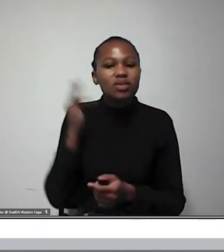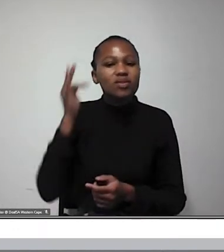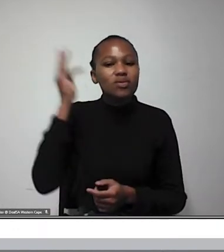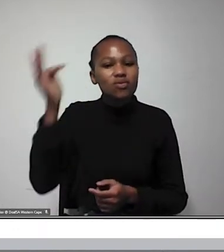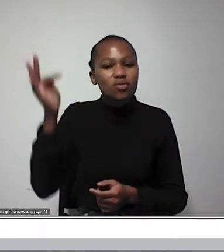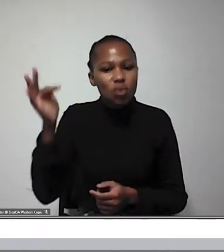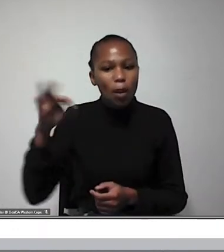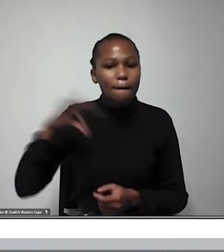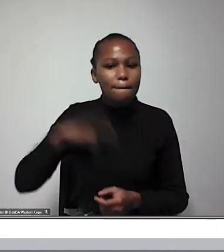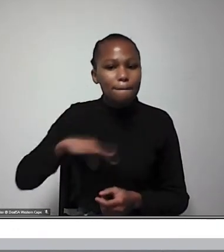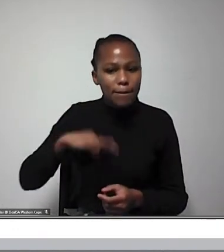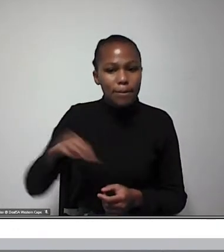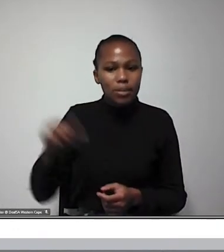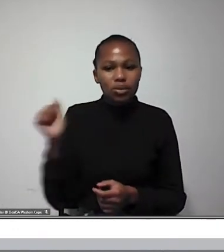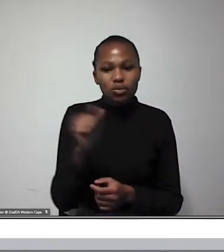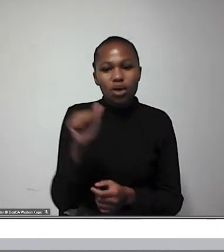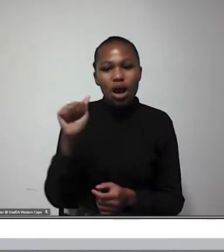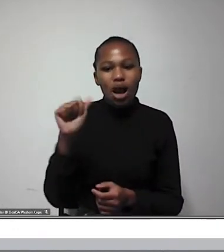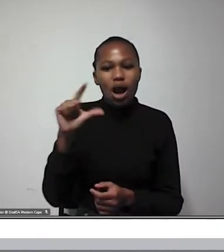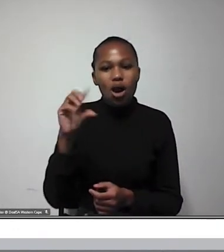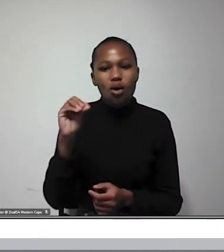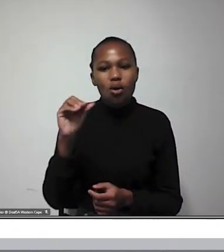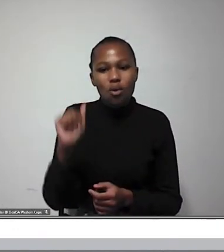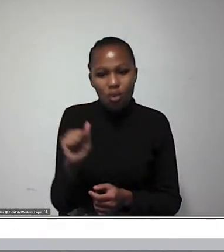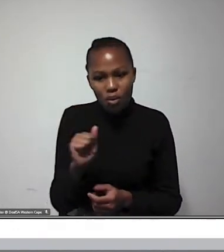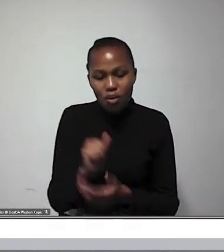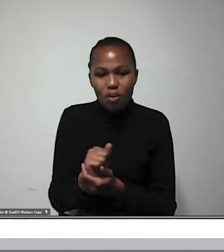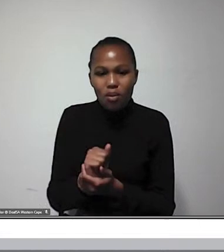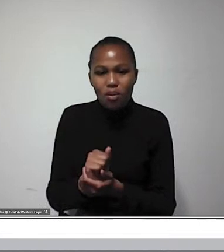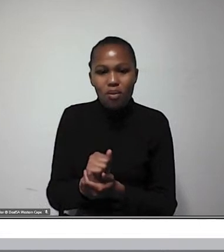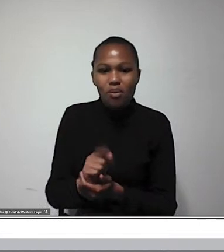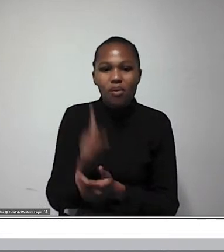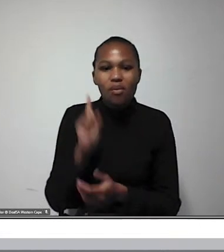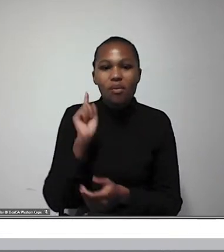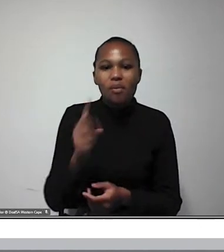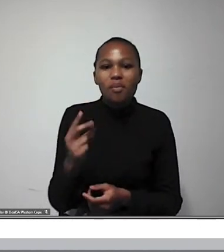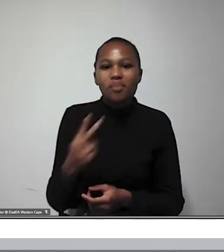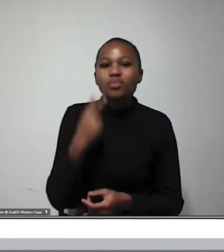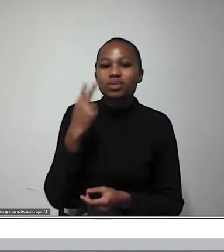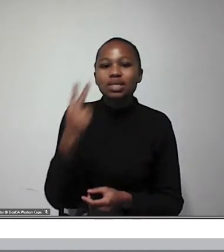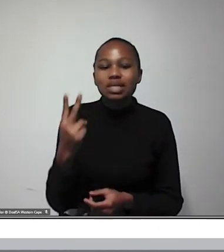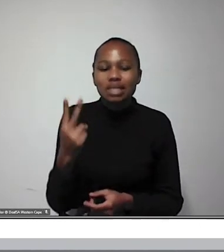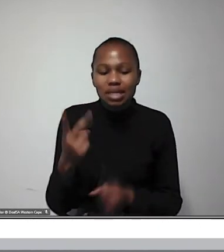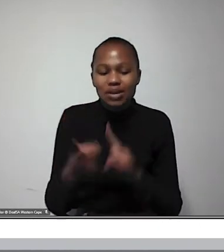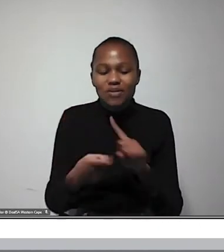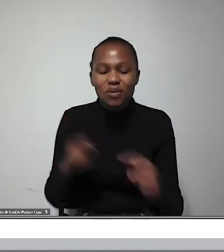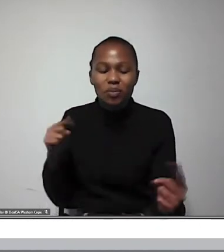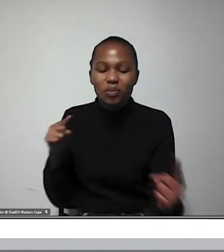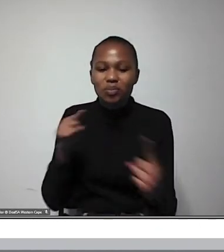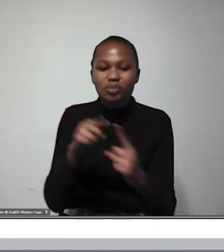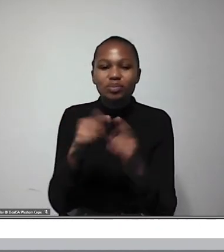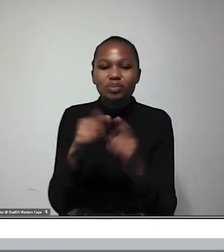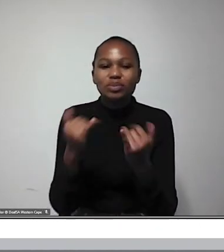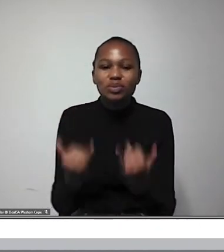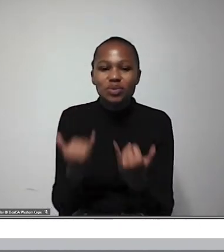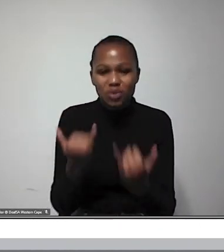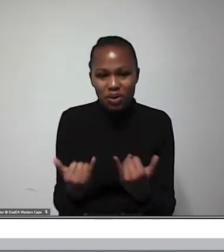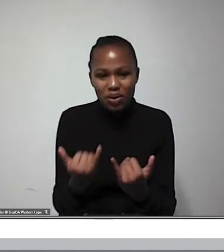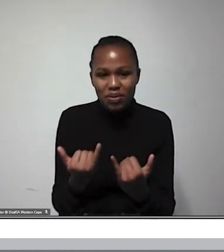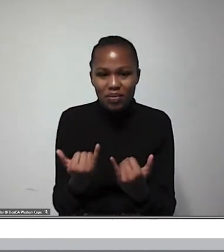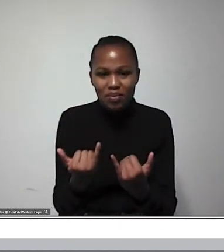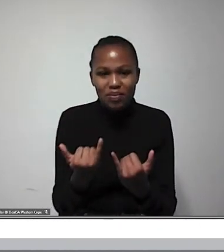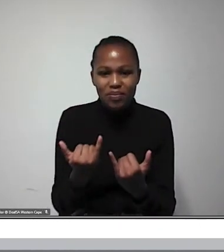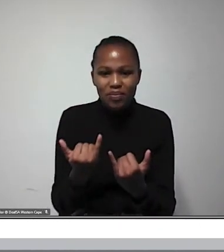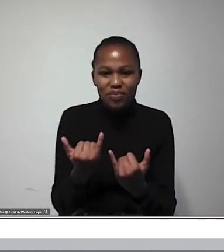goer might far exceed what we've seen up to now, which just again reiterates why it